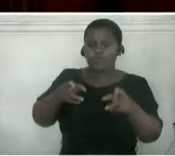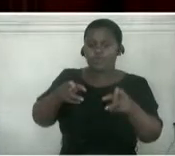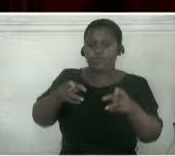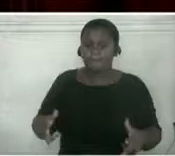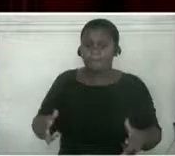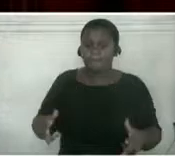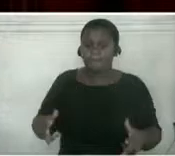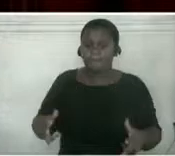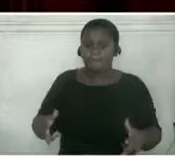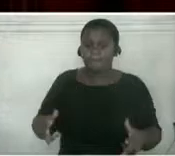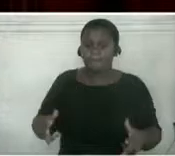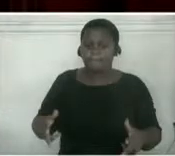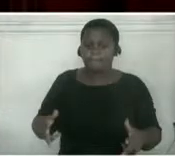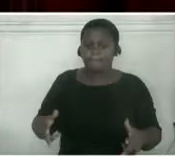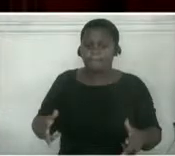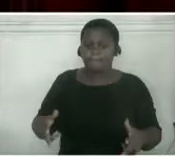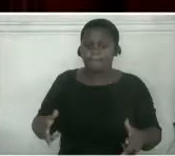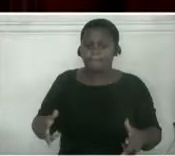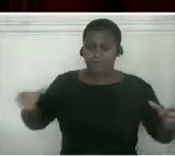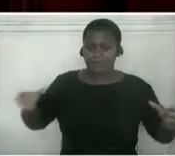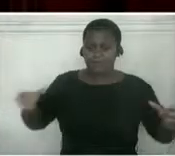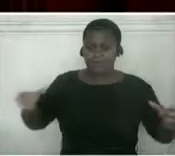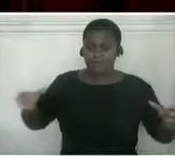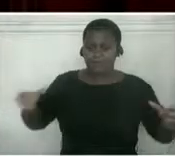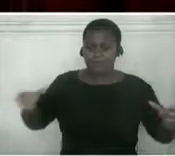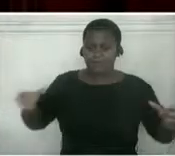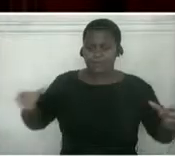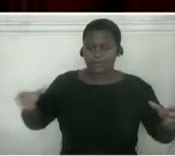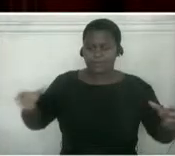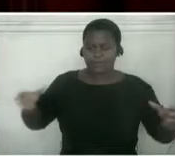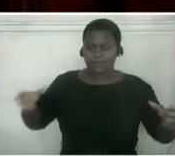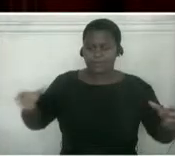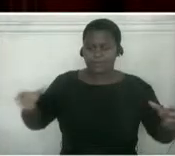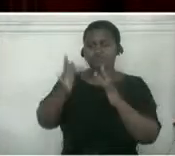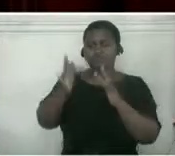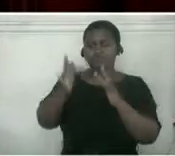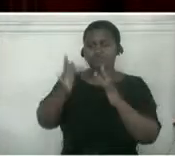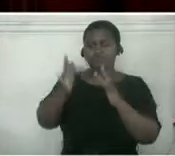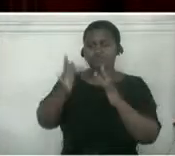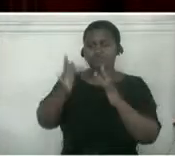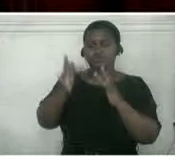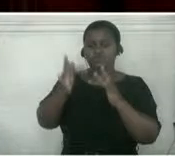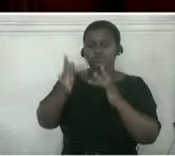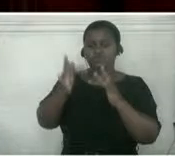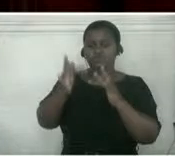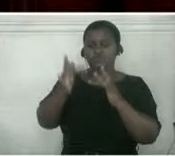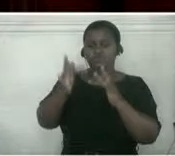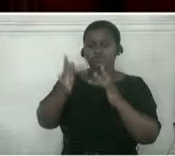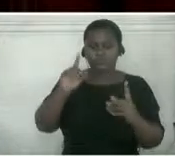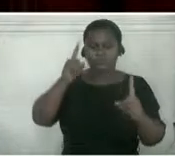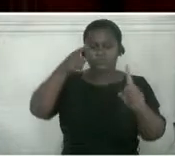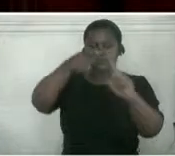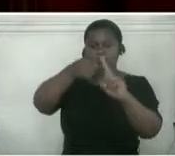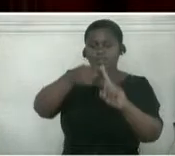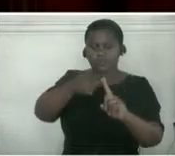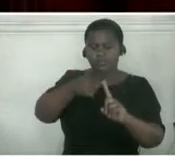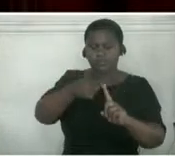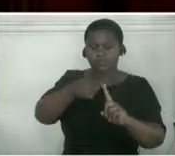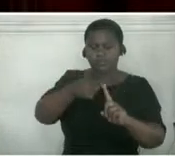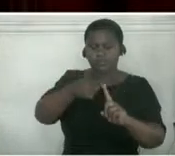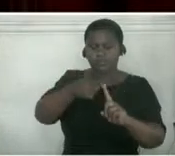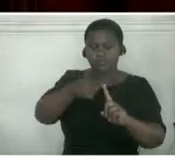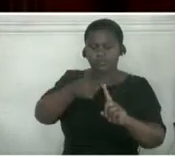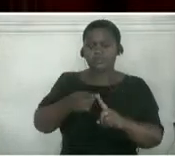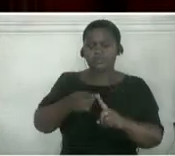explored to expand access to broadband facilities with explicit targeting